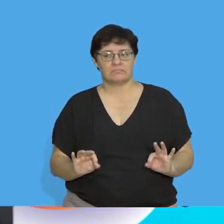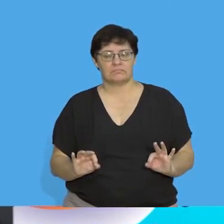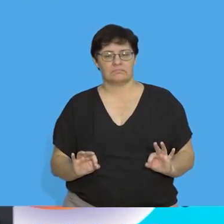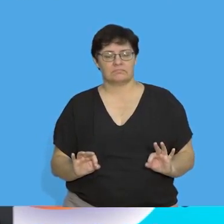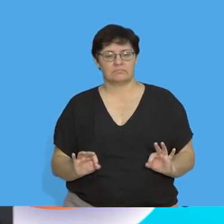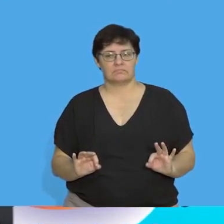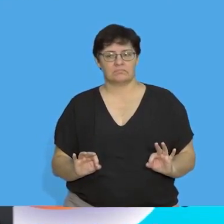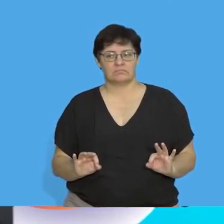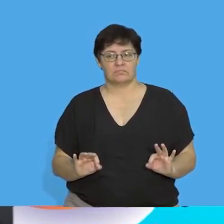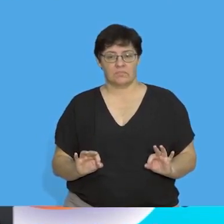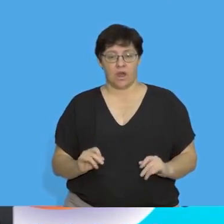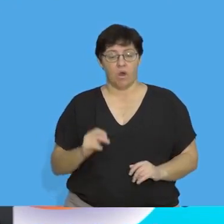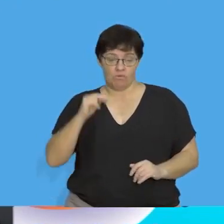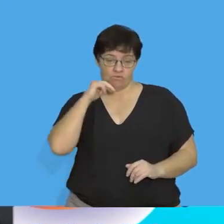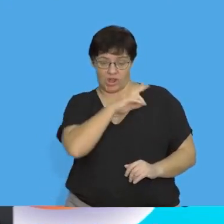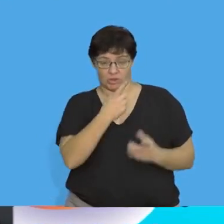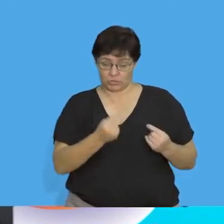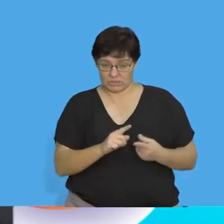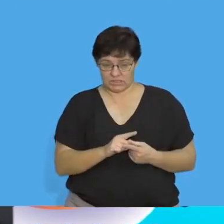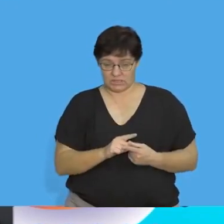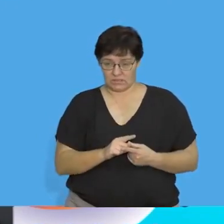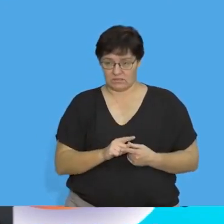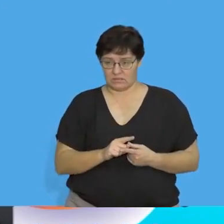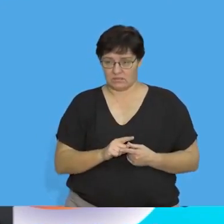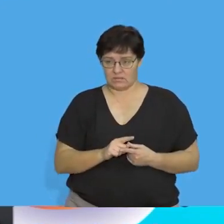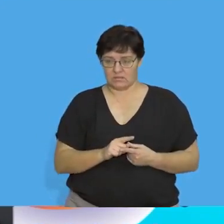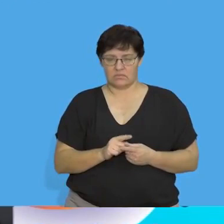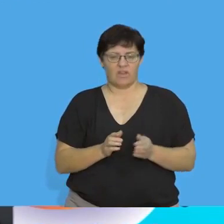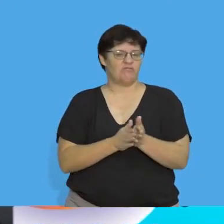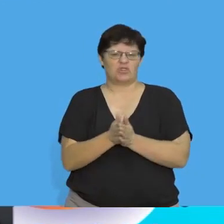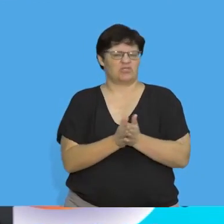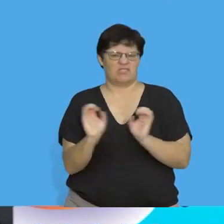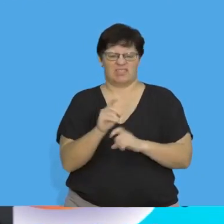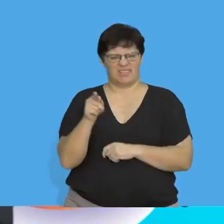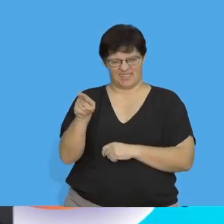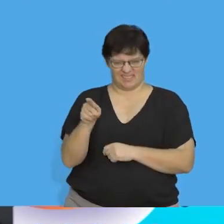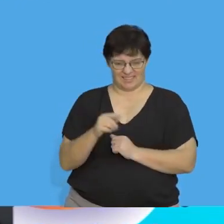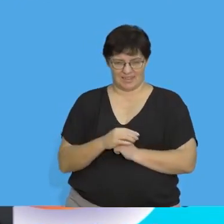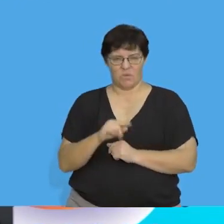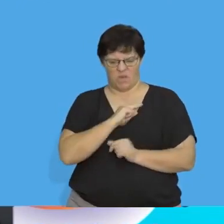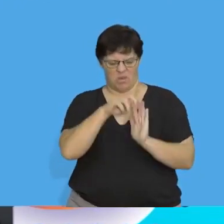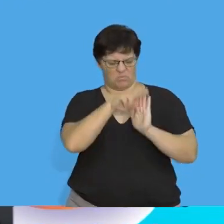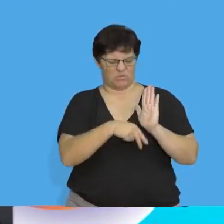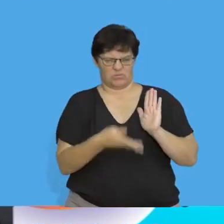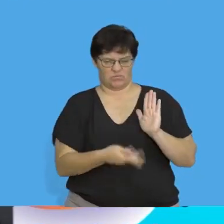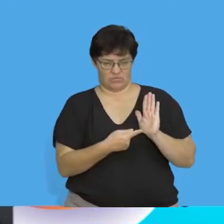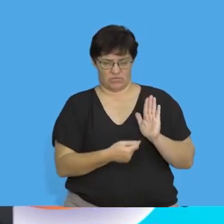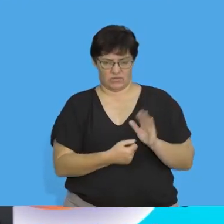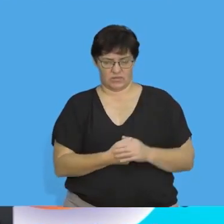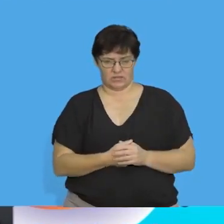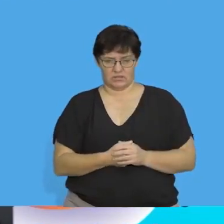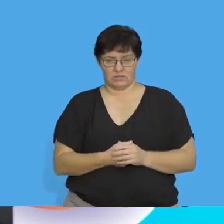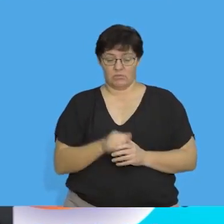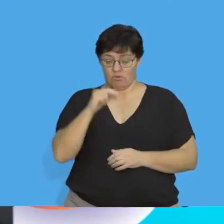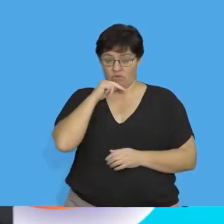point, if you're doing it with a real pendulum, this pendulum is a non-frictional pendulum because it's a program. But if we were